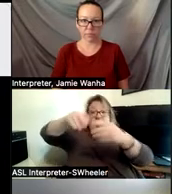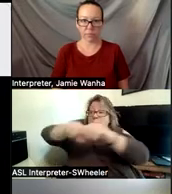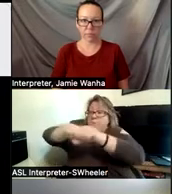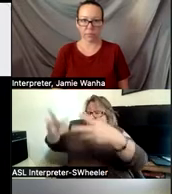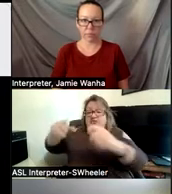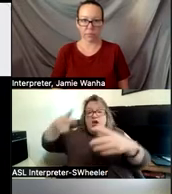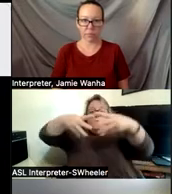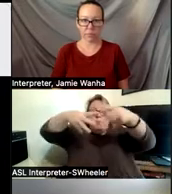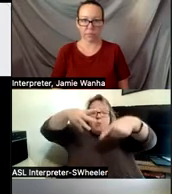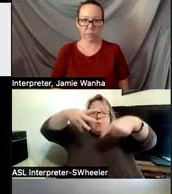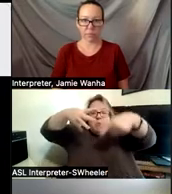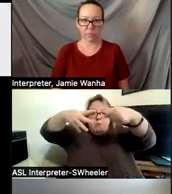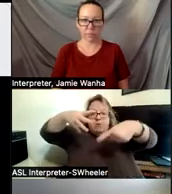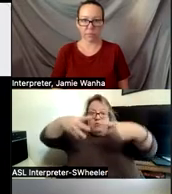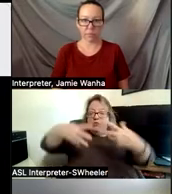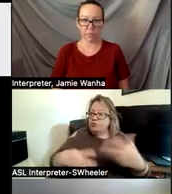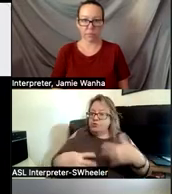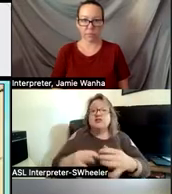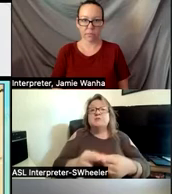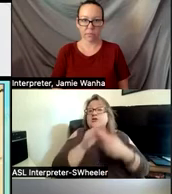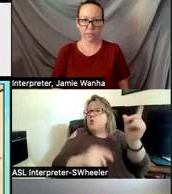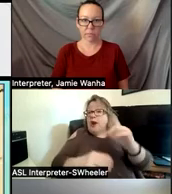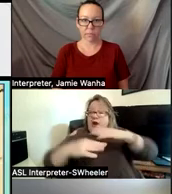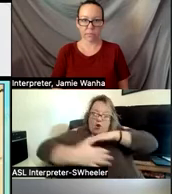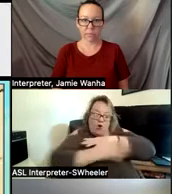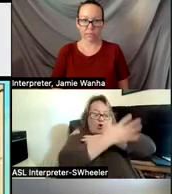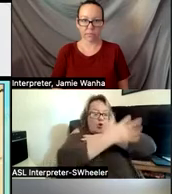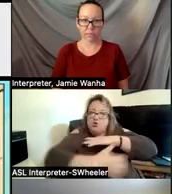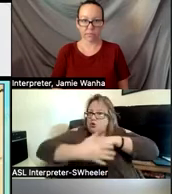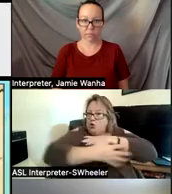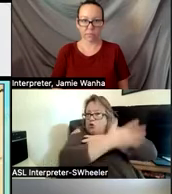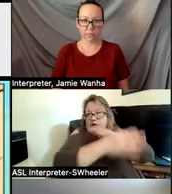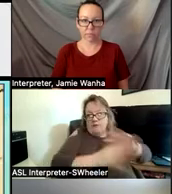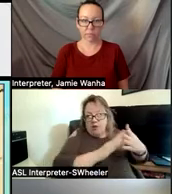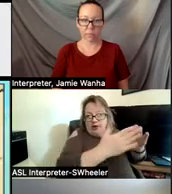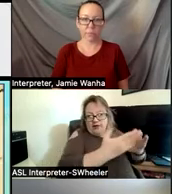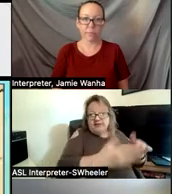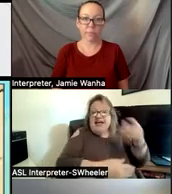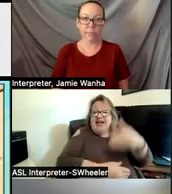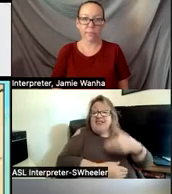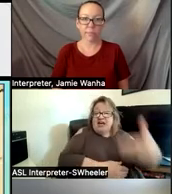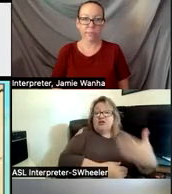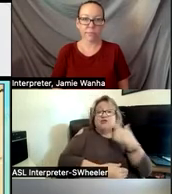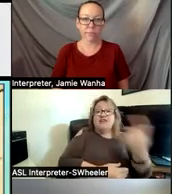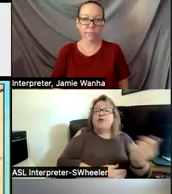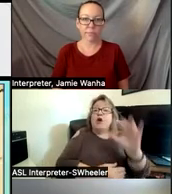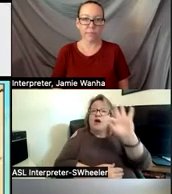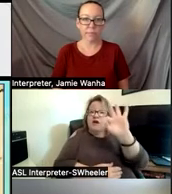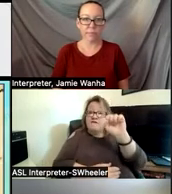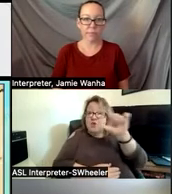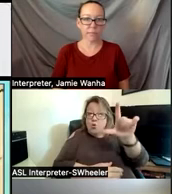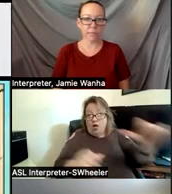In the next one, we are going to see a distribution of the damage to fuel transmission system